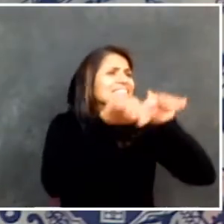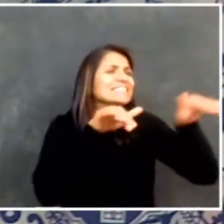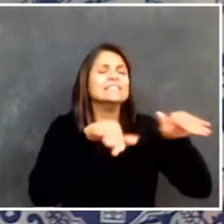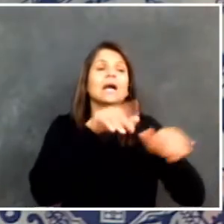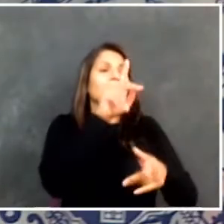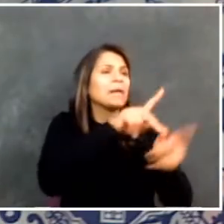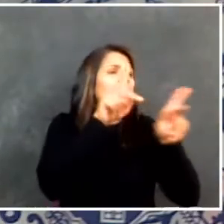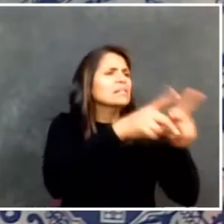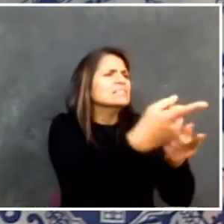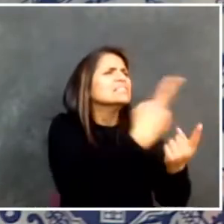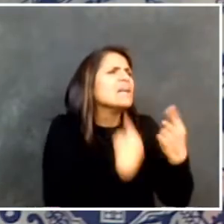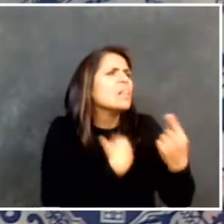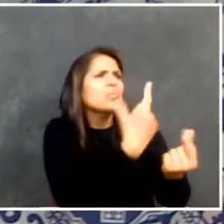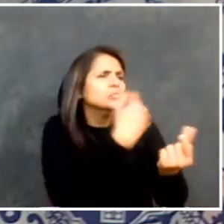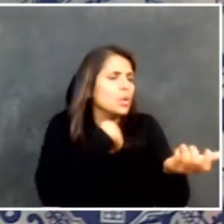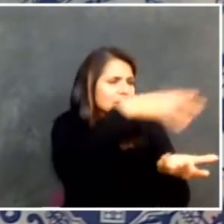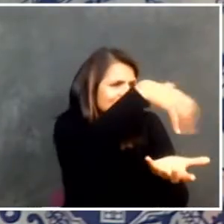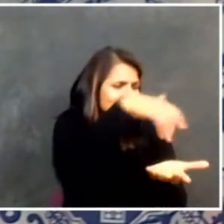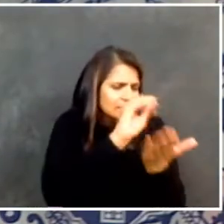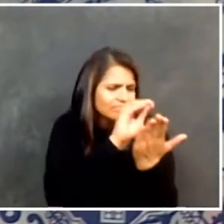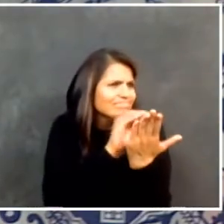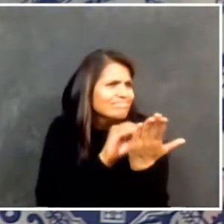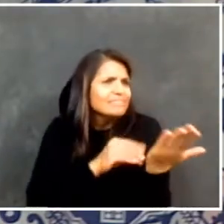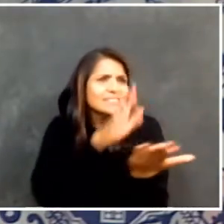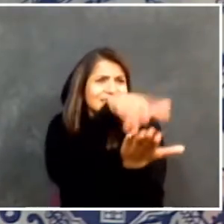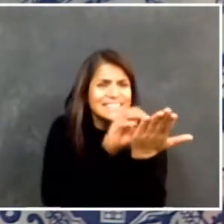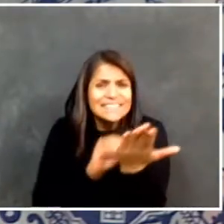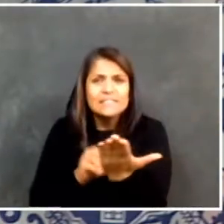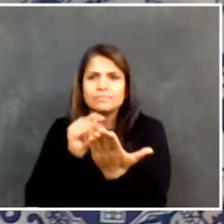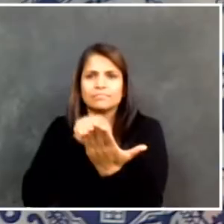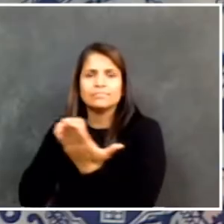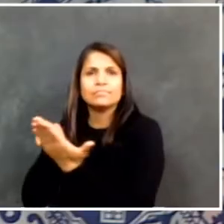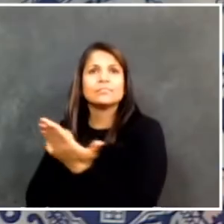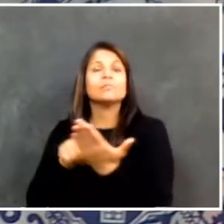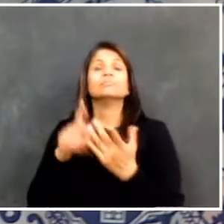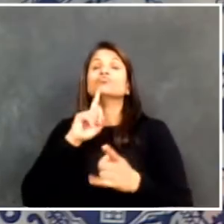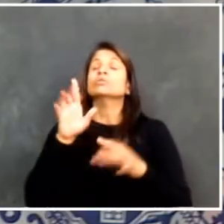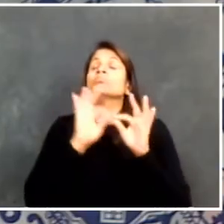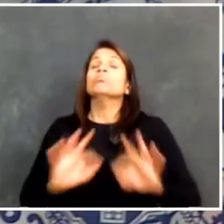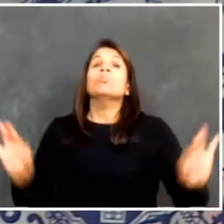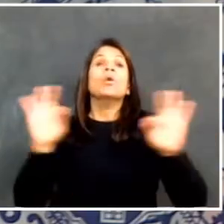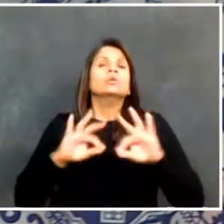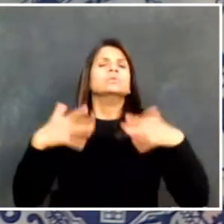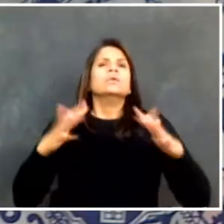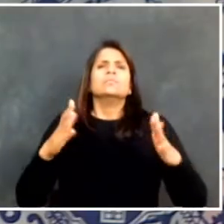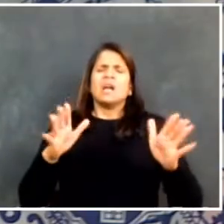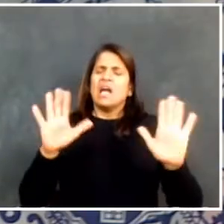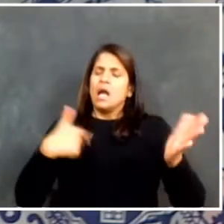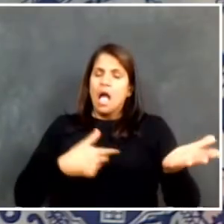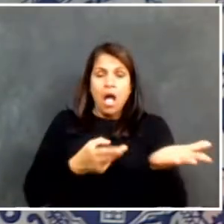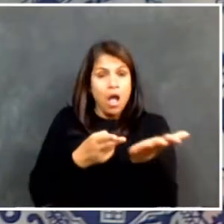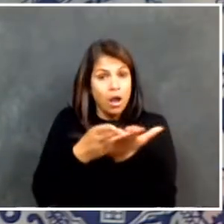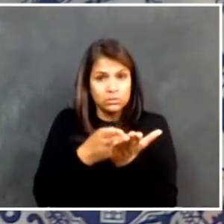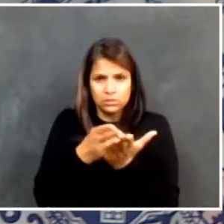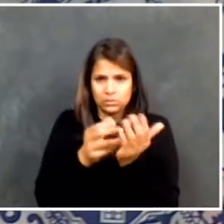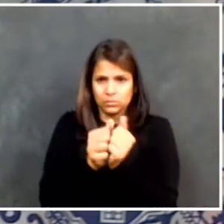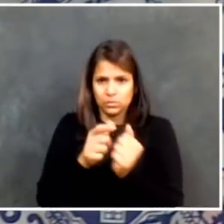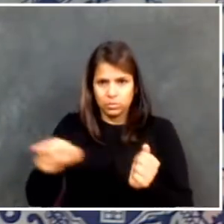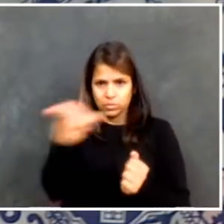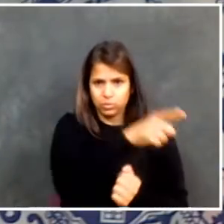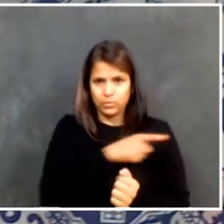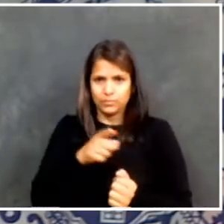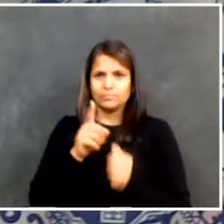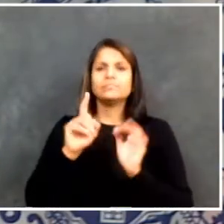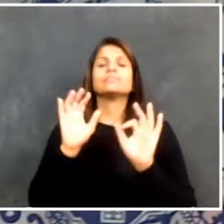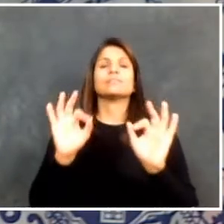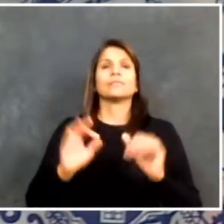Gloria, that's inherently always second to saving lives right now. And as the indicators we just talked about make clear, we